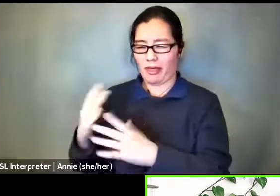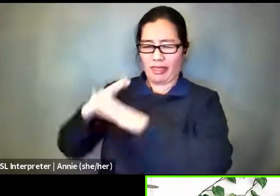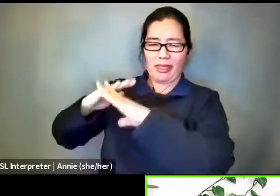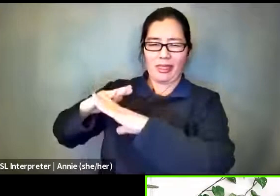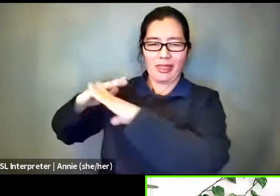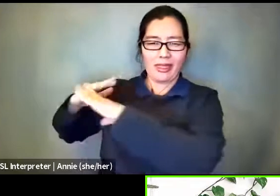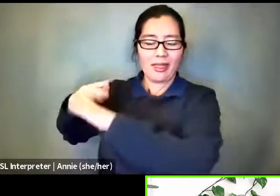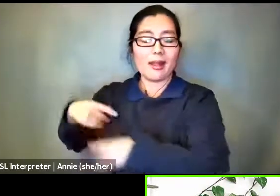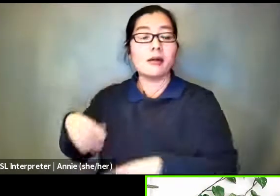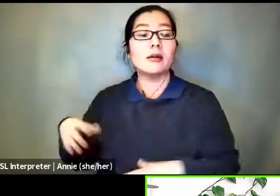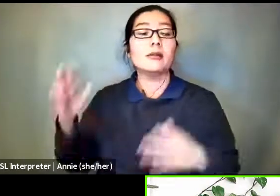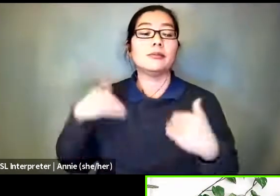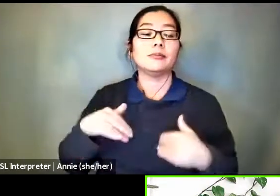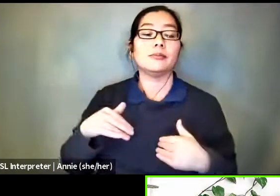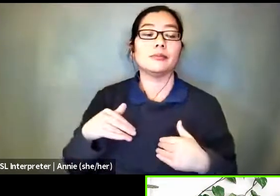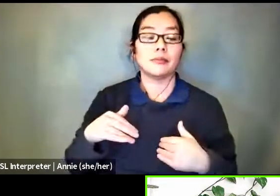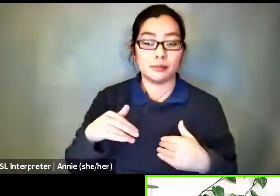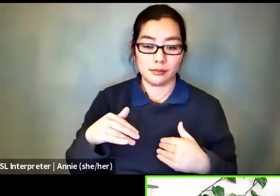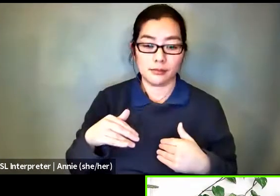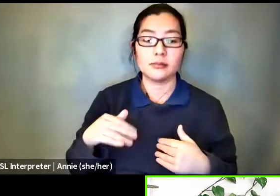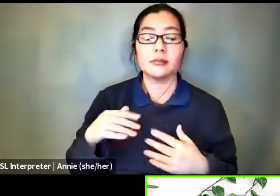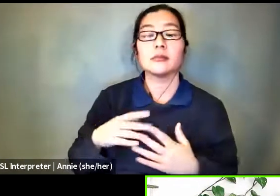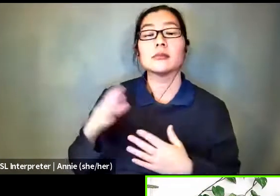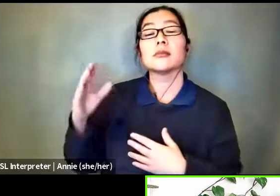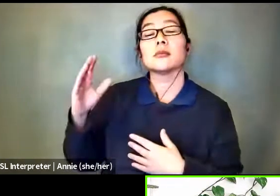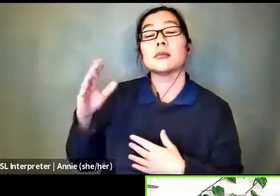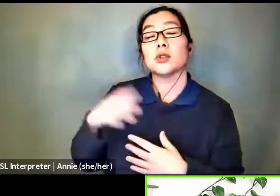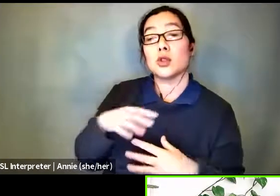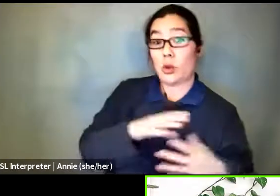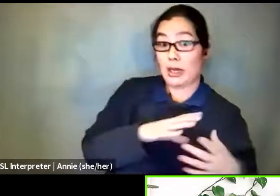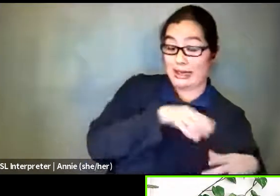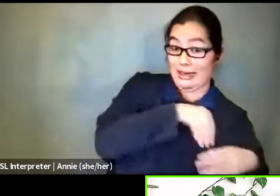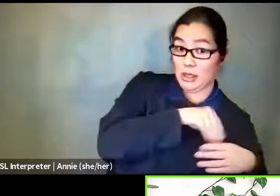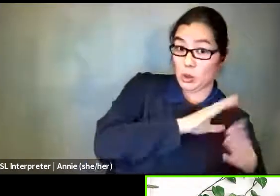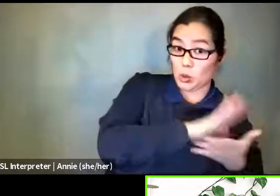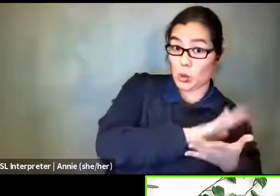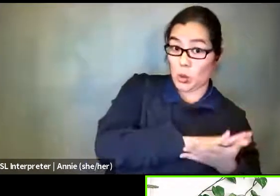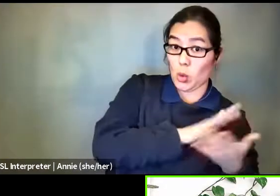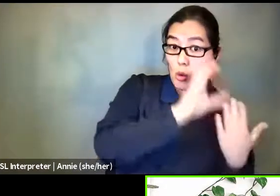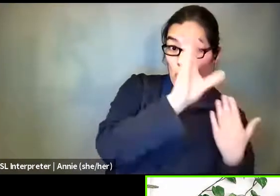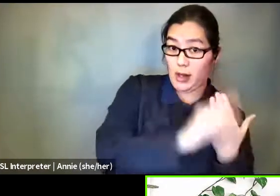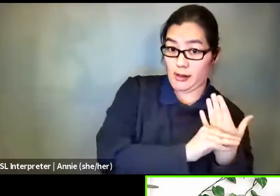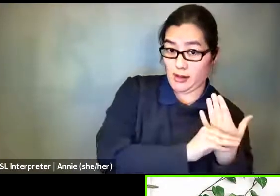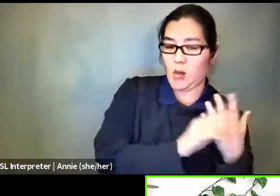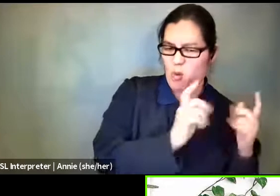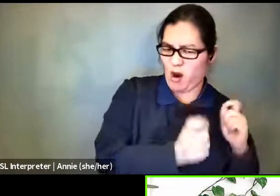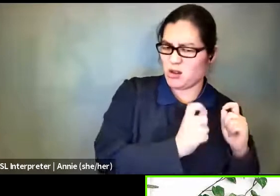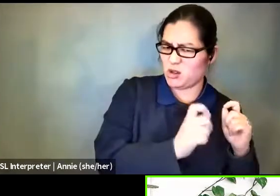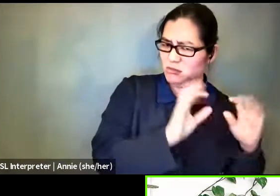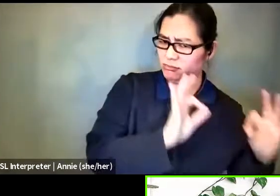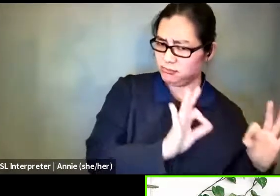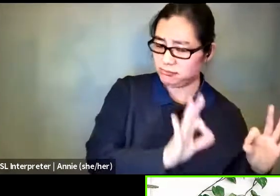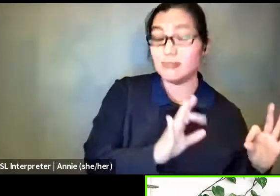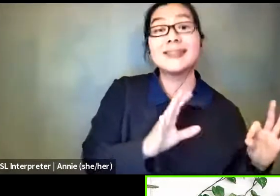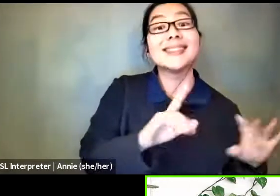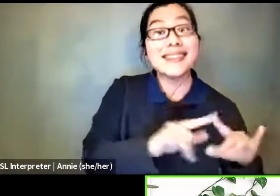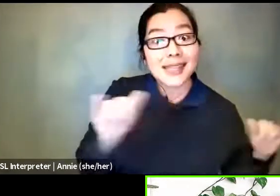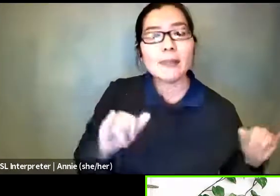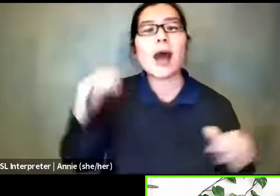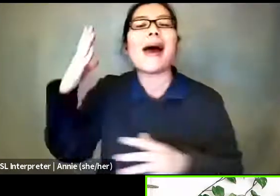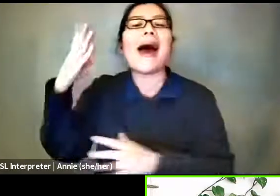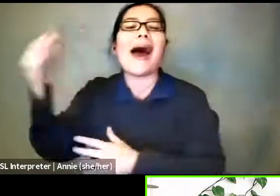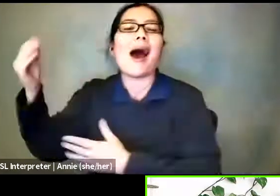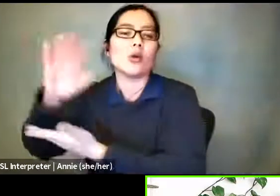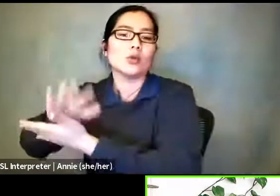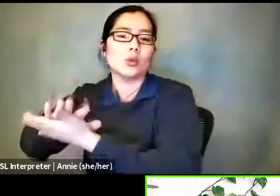we next year want to include an out-of-school time program just for girls to go alongside the academic year curricula